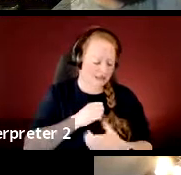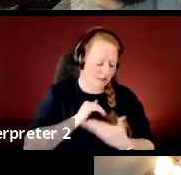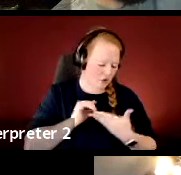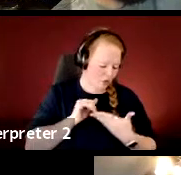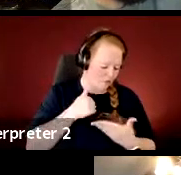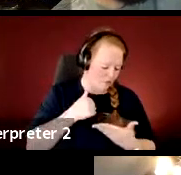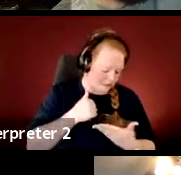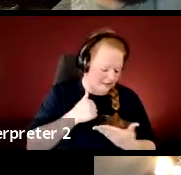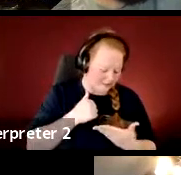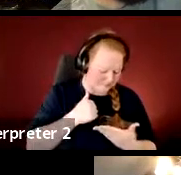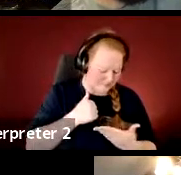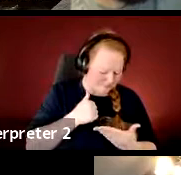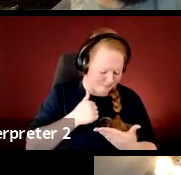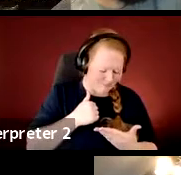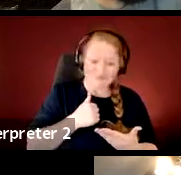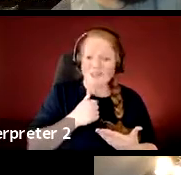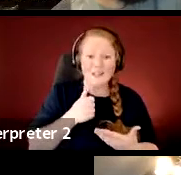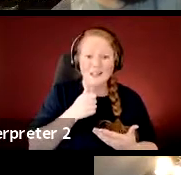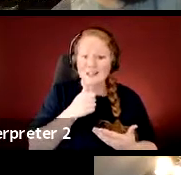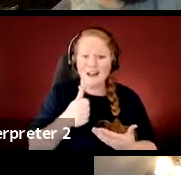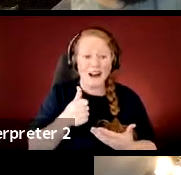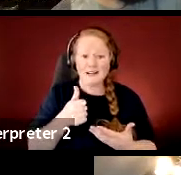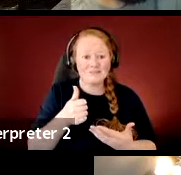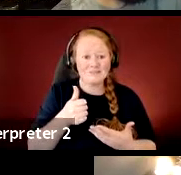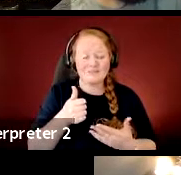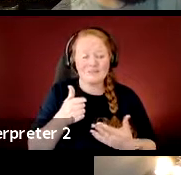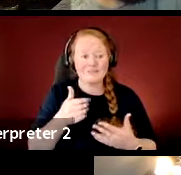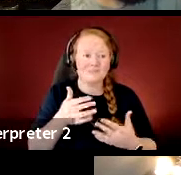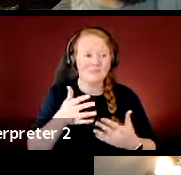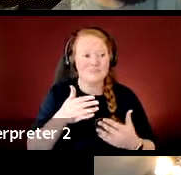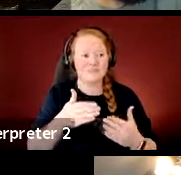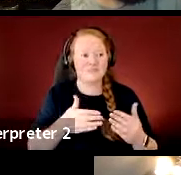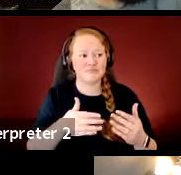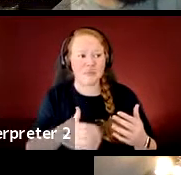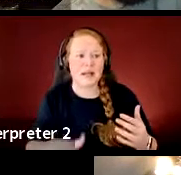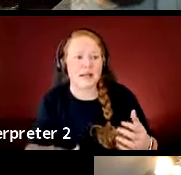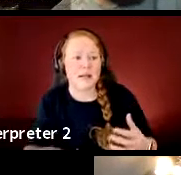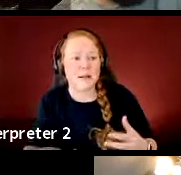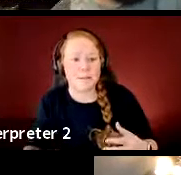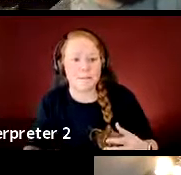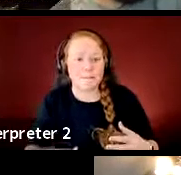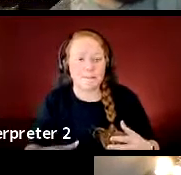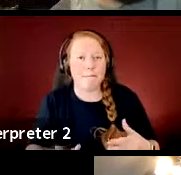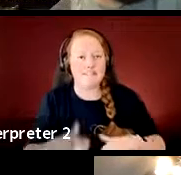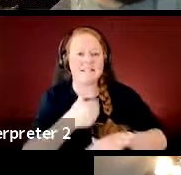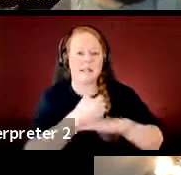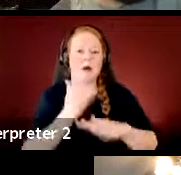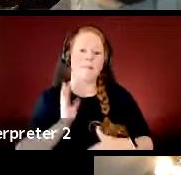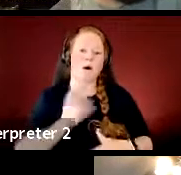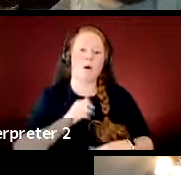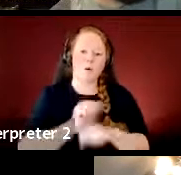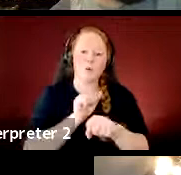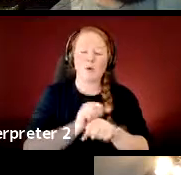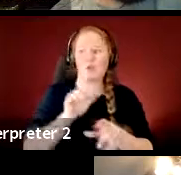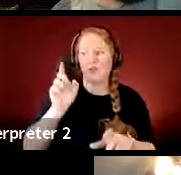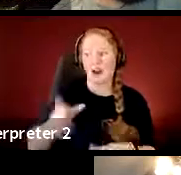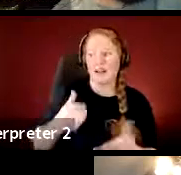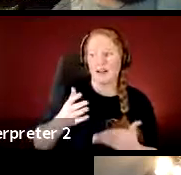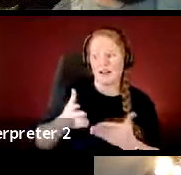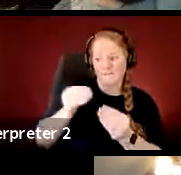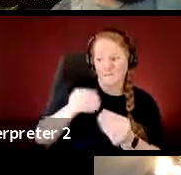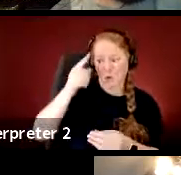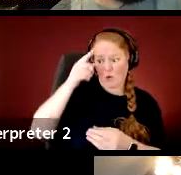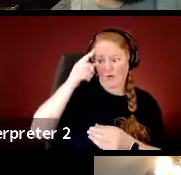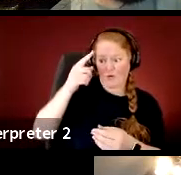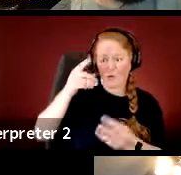employment where we need it to be so that we can have this teacher staff ratio in the classrooms. We're asking for $8 million. It's